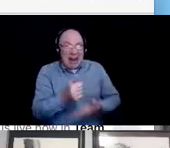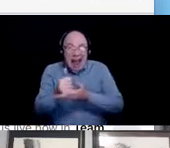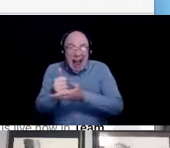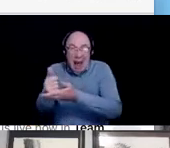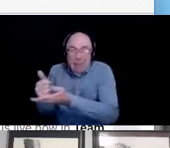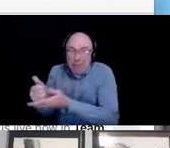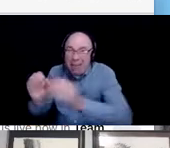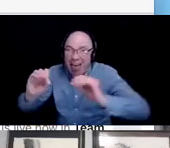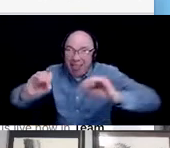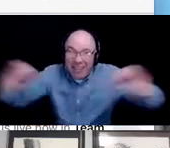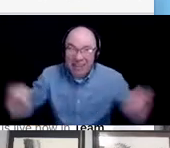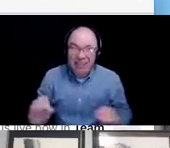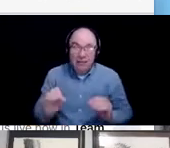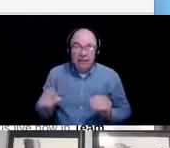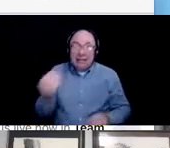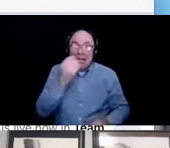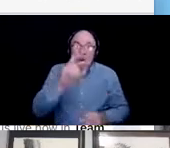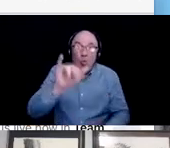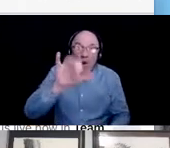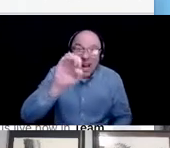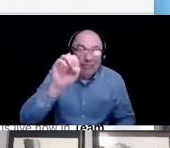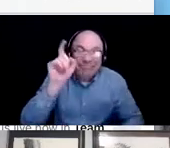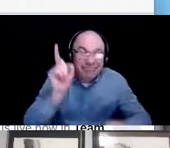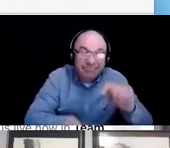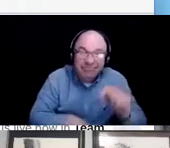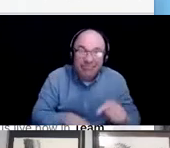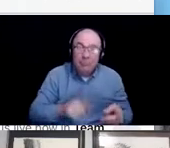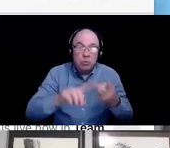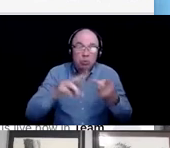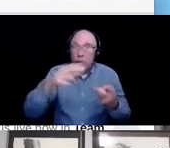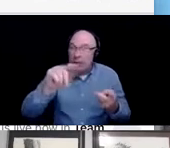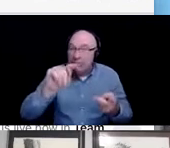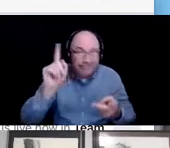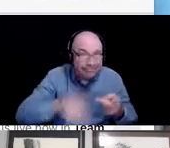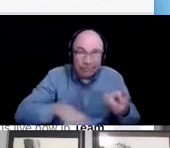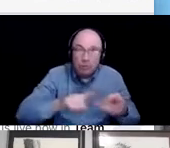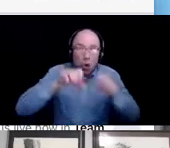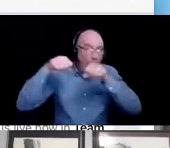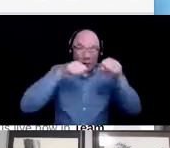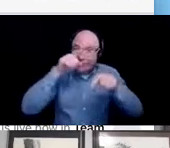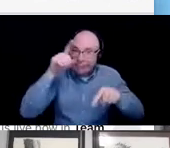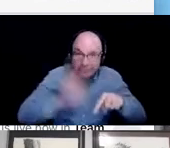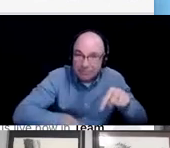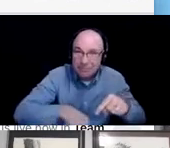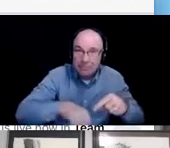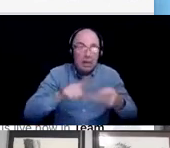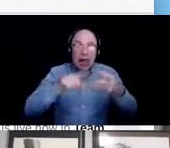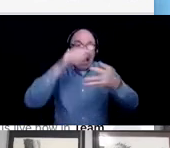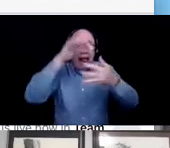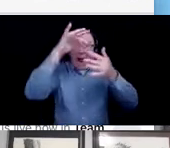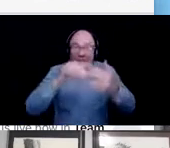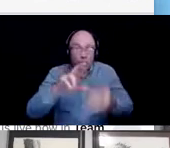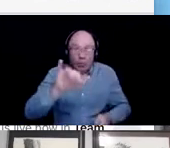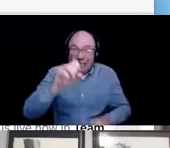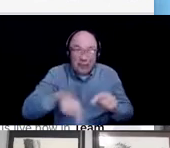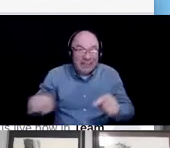nothing. He couldn't even eat rice, much less wheat, no corn. But then it got to the point where there was no rice. This was a